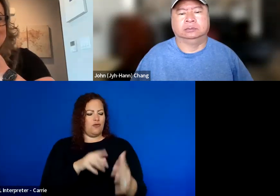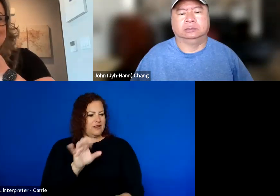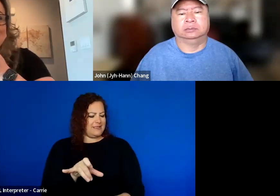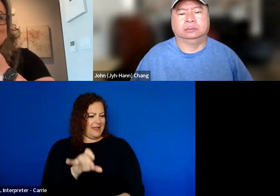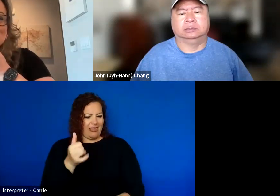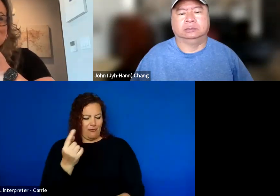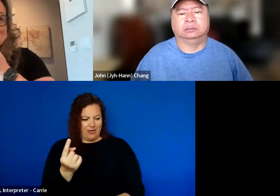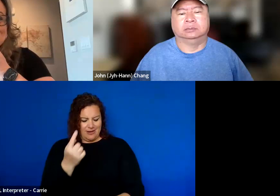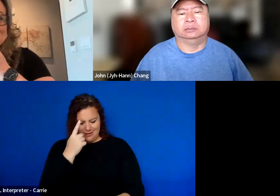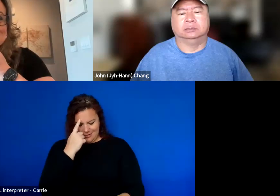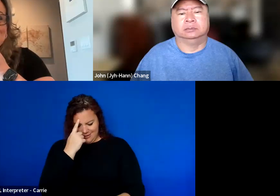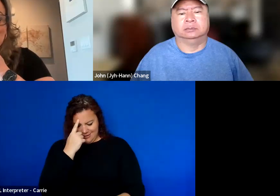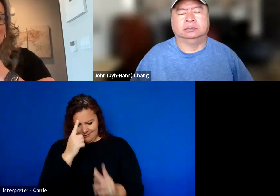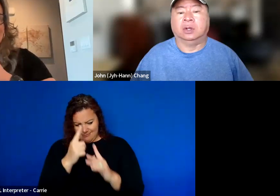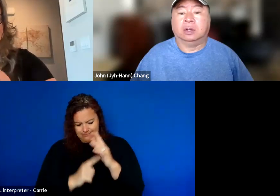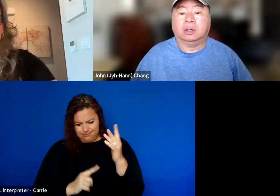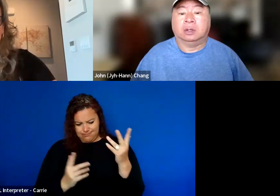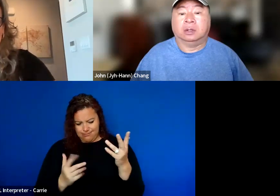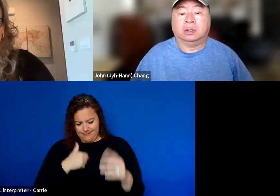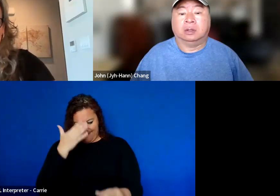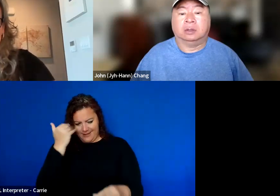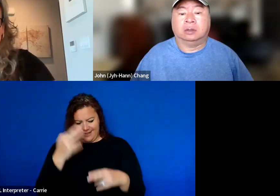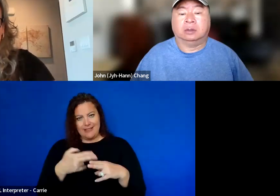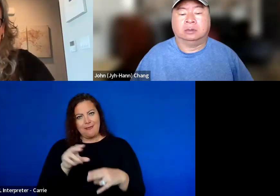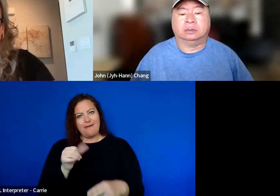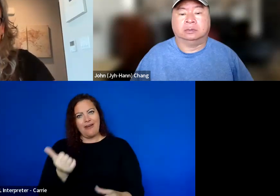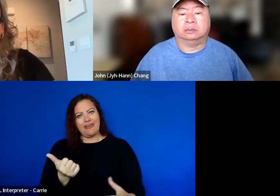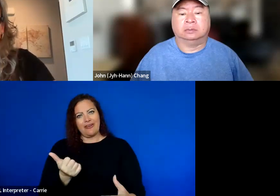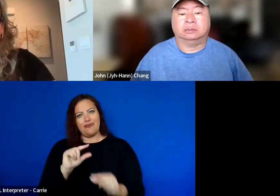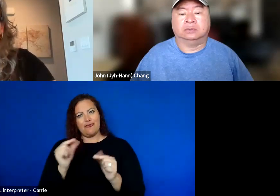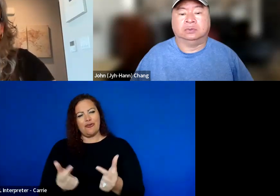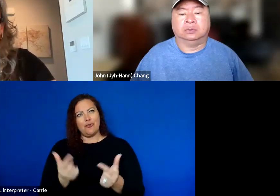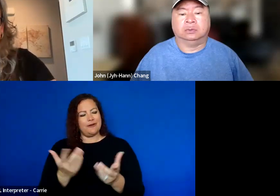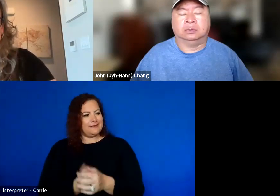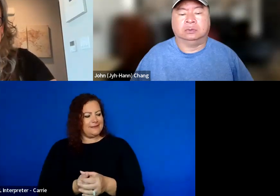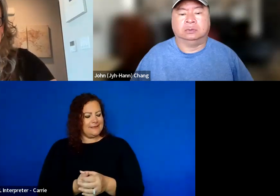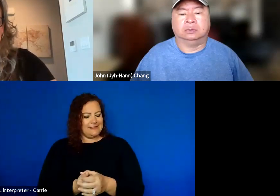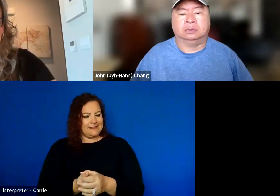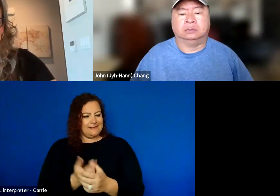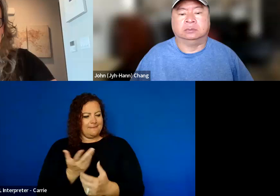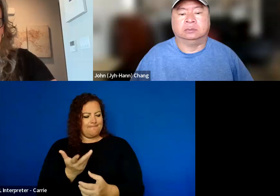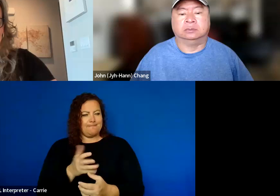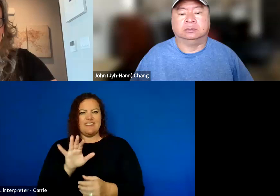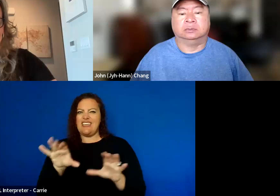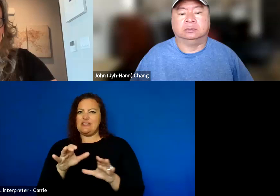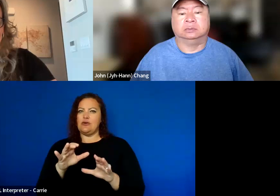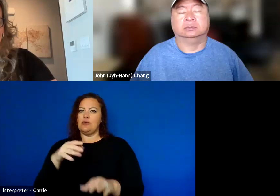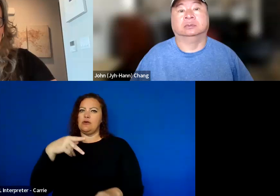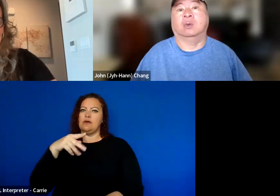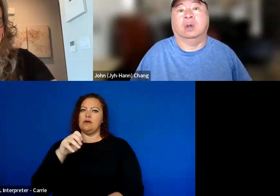that other one? Oh, I'm forgetting the name of the other group that does peer